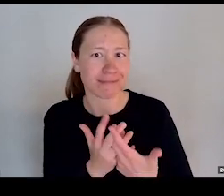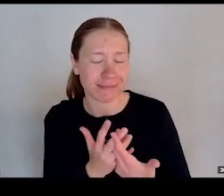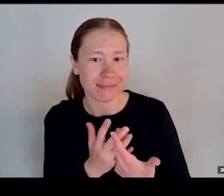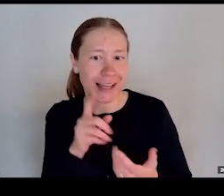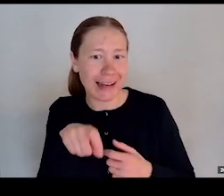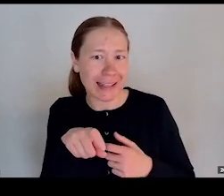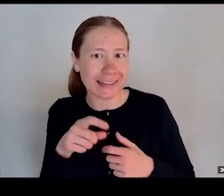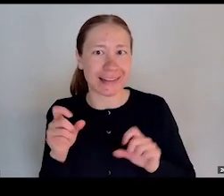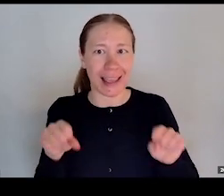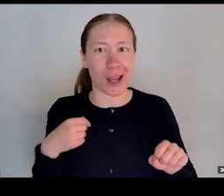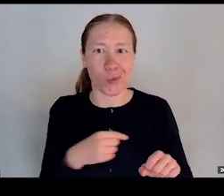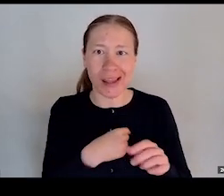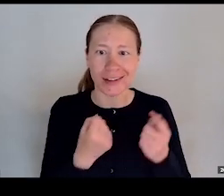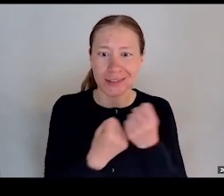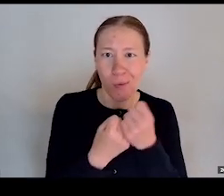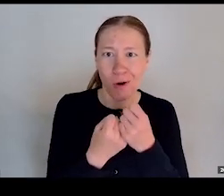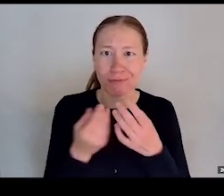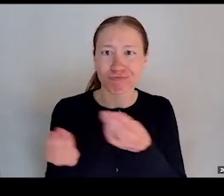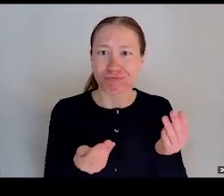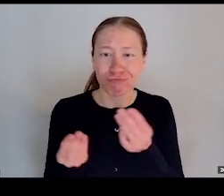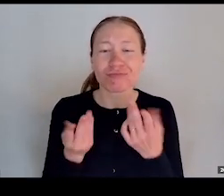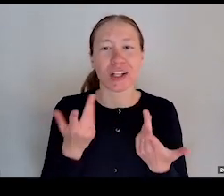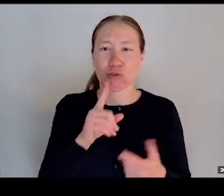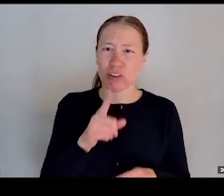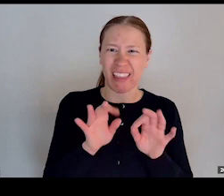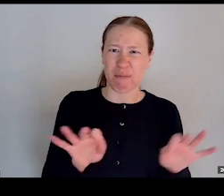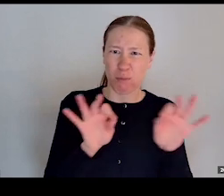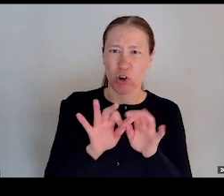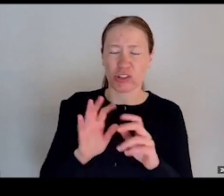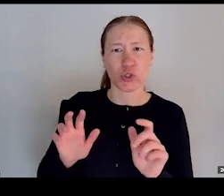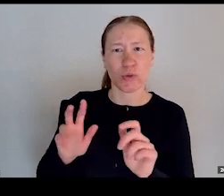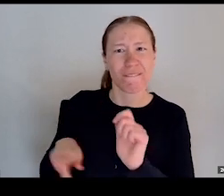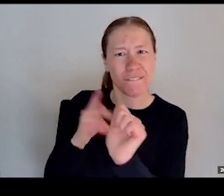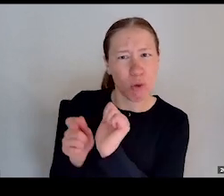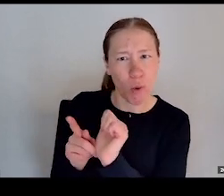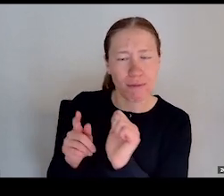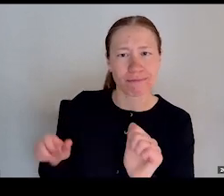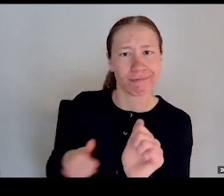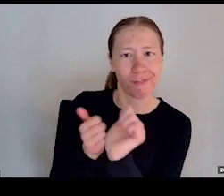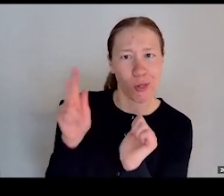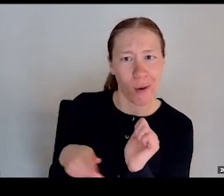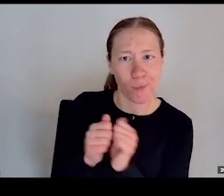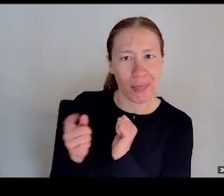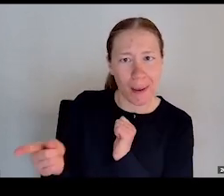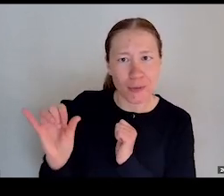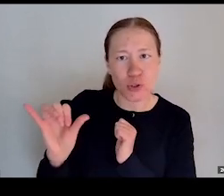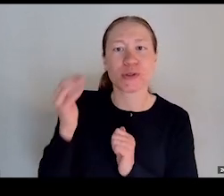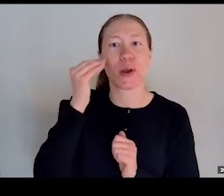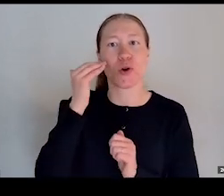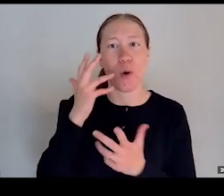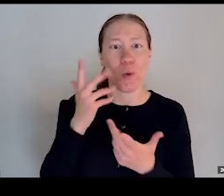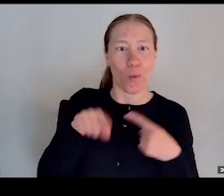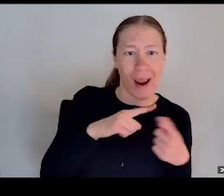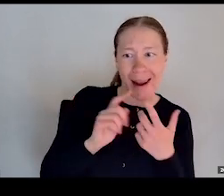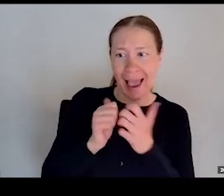up with requesters so that they know if and how their requests will be honored at the time of the event or meeting. You want to be prepared to